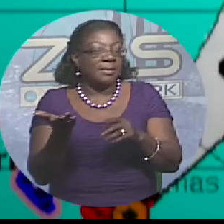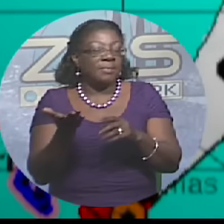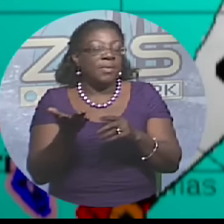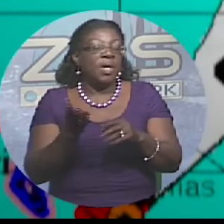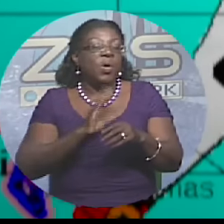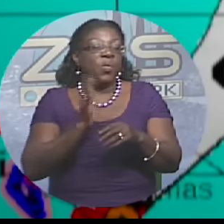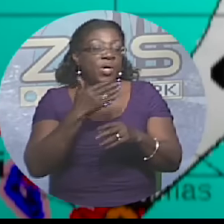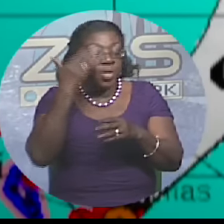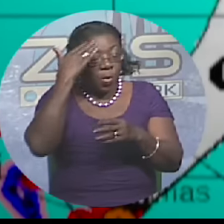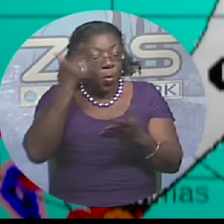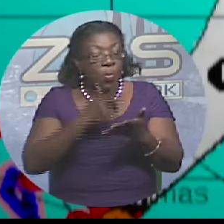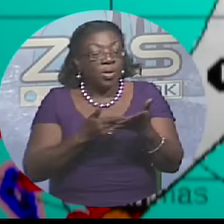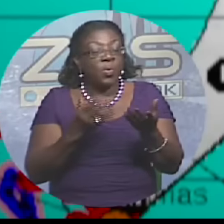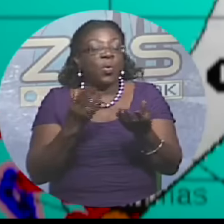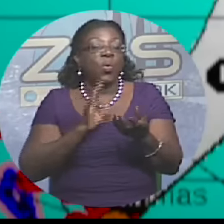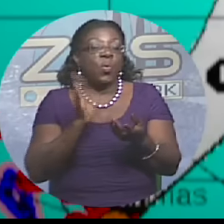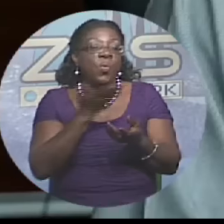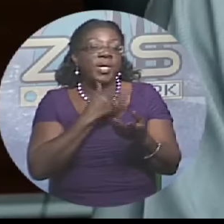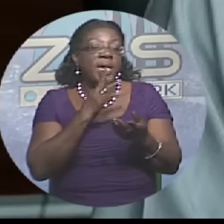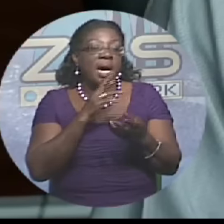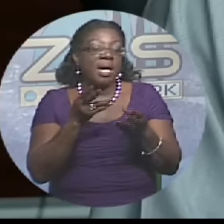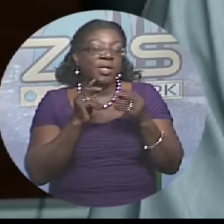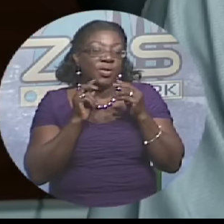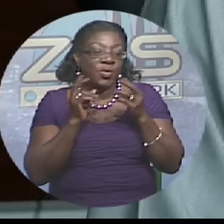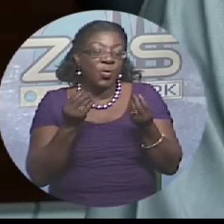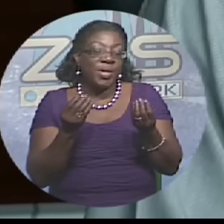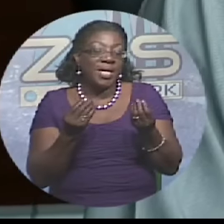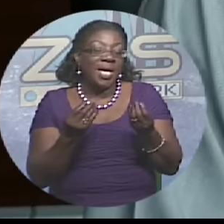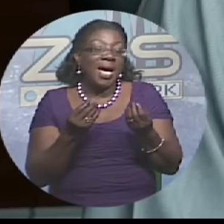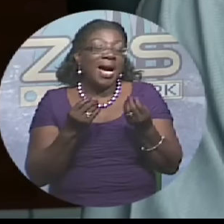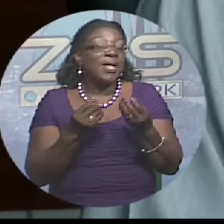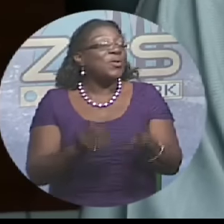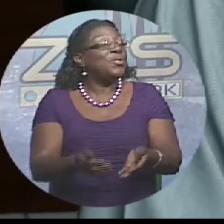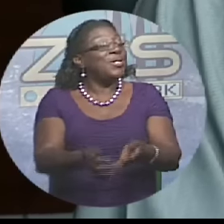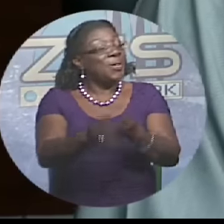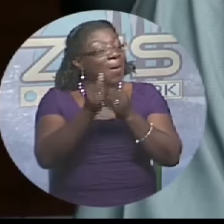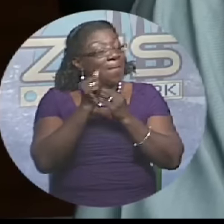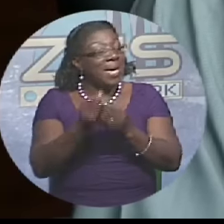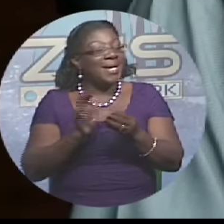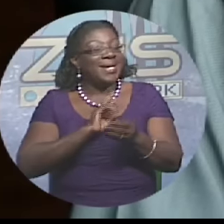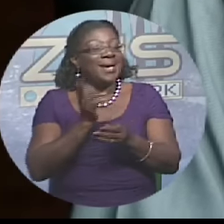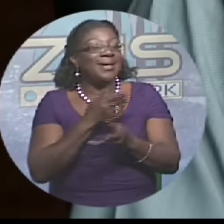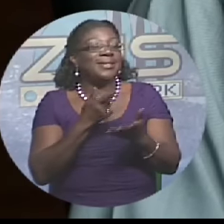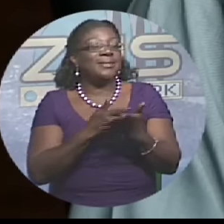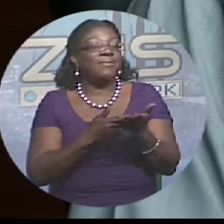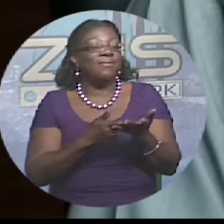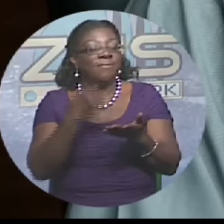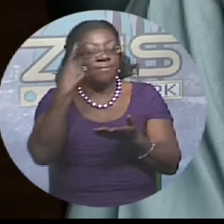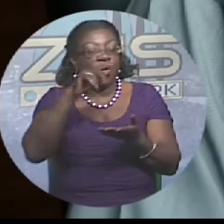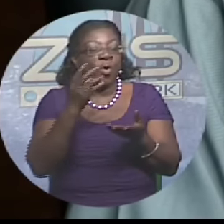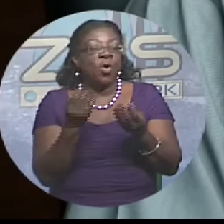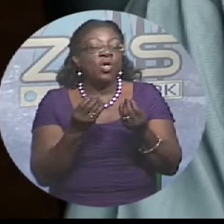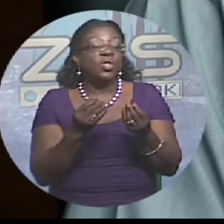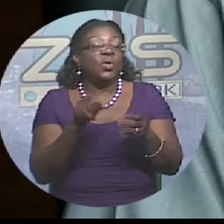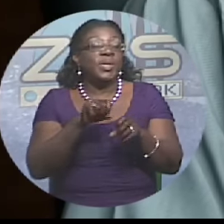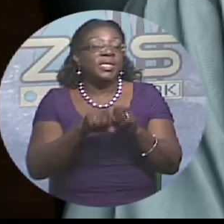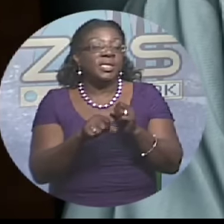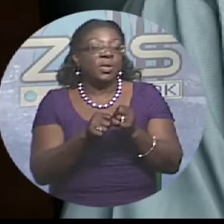stuff. And again, for them to commend us for doing so should